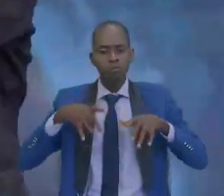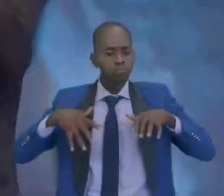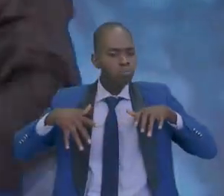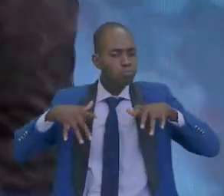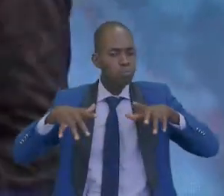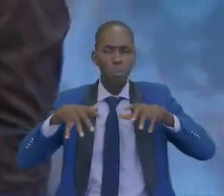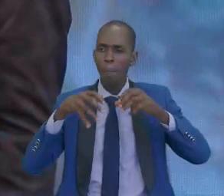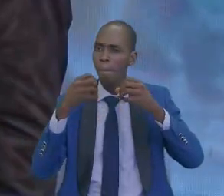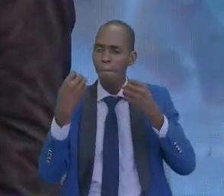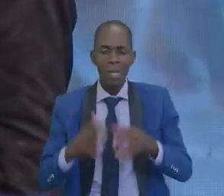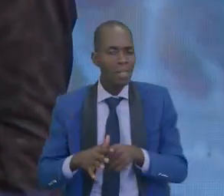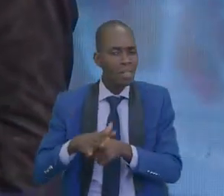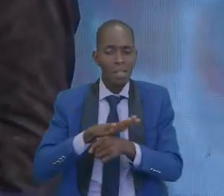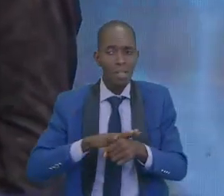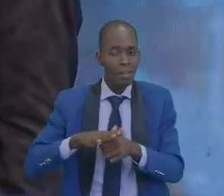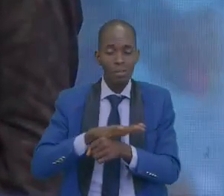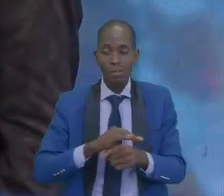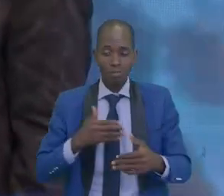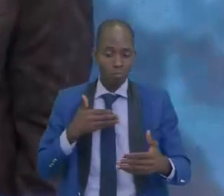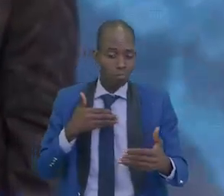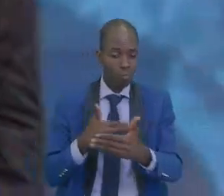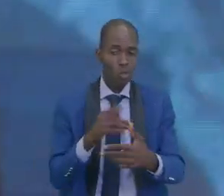overflowing even to the doorstep.